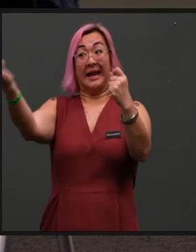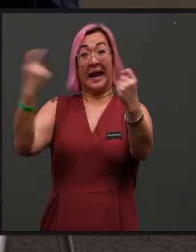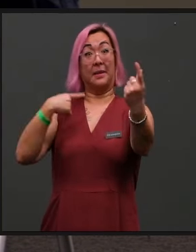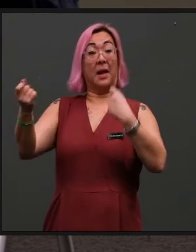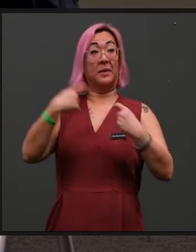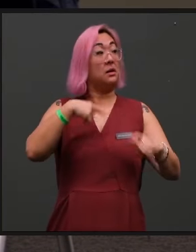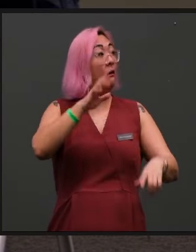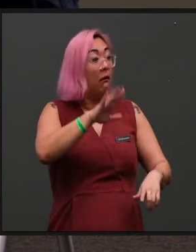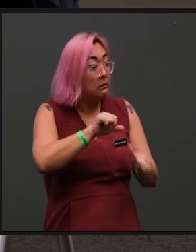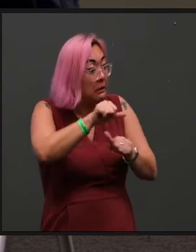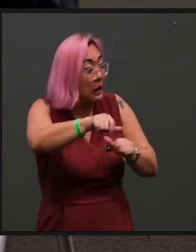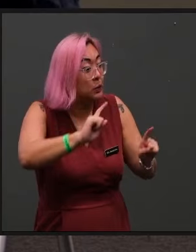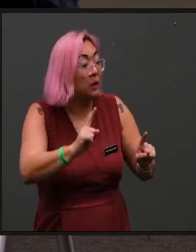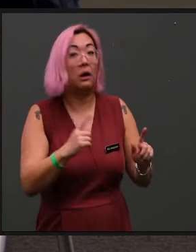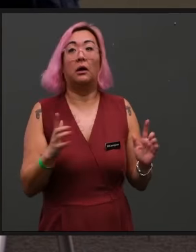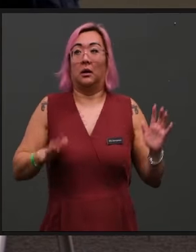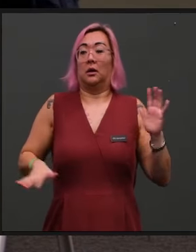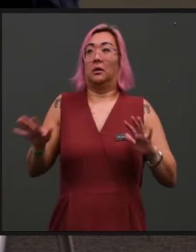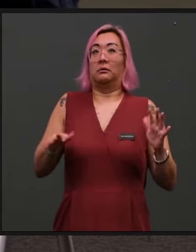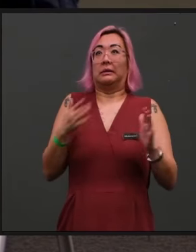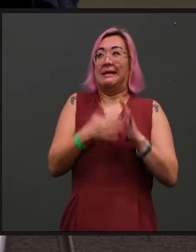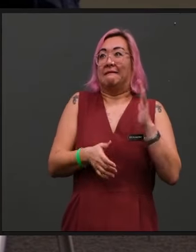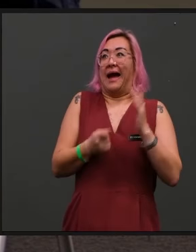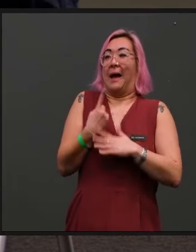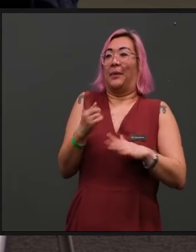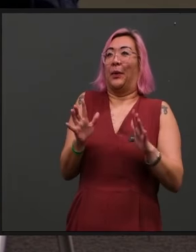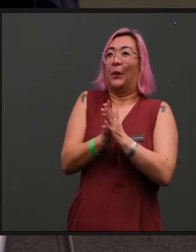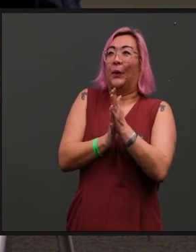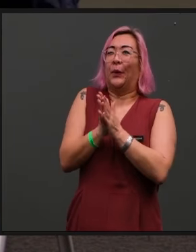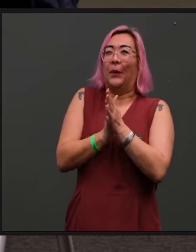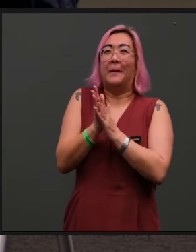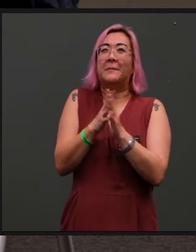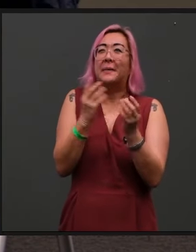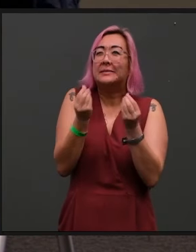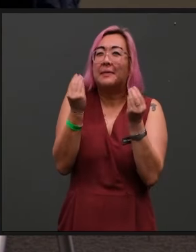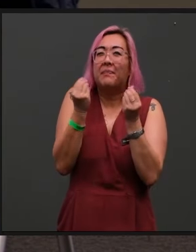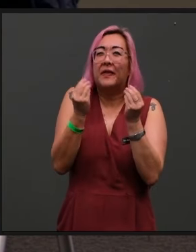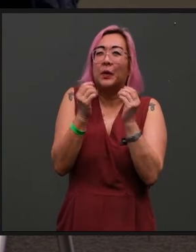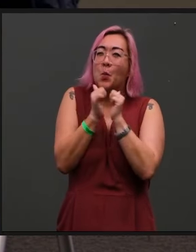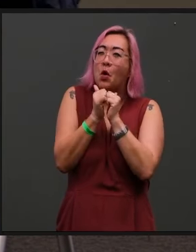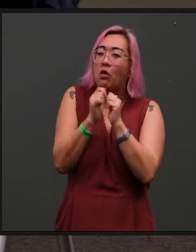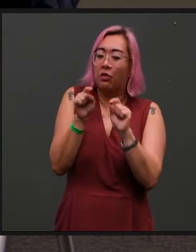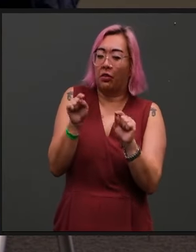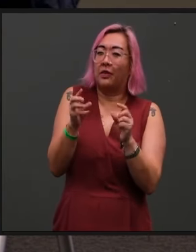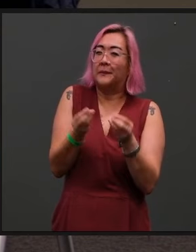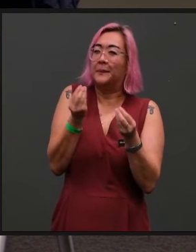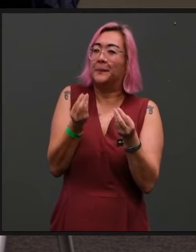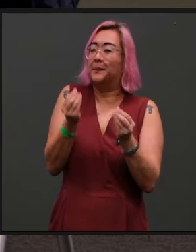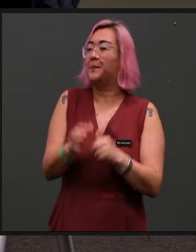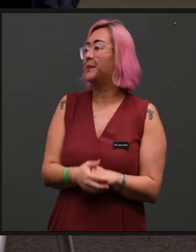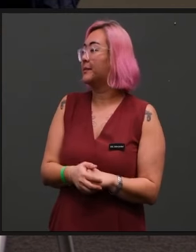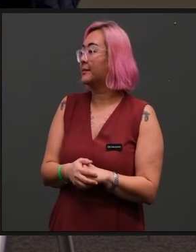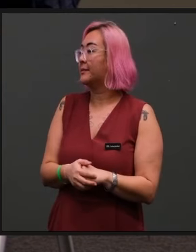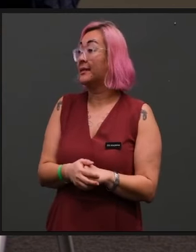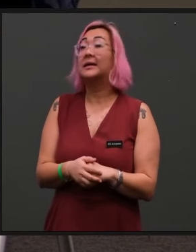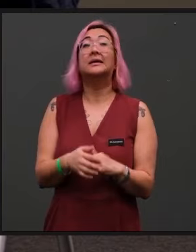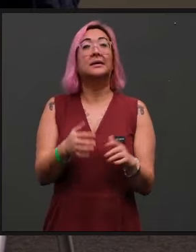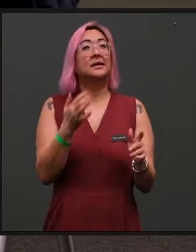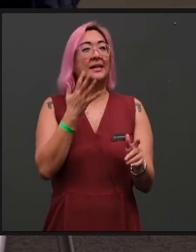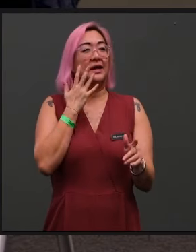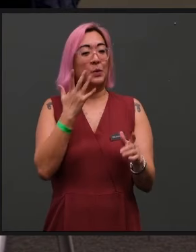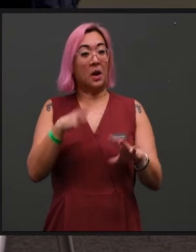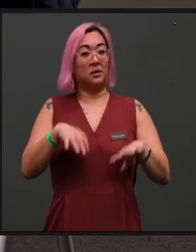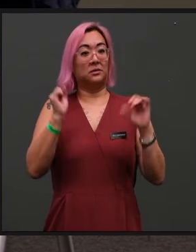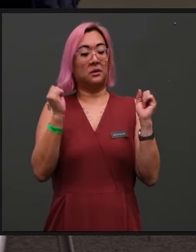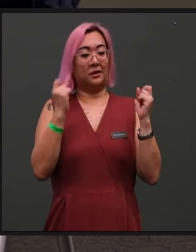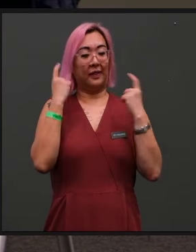that never happens. So maybe there's something here. And so that's when I started thinking, oh, well, what we could